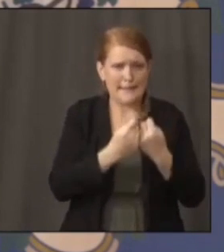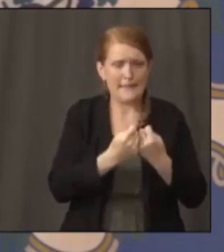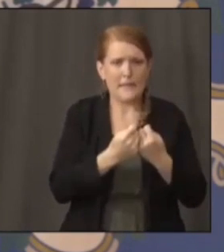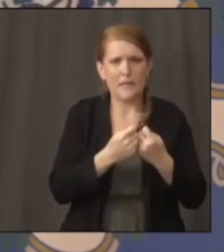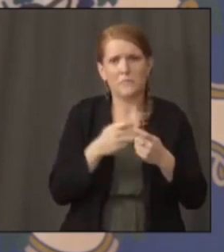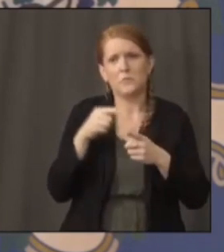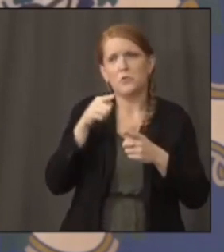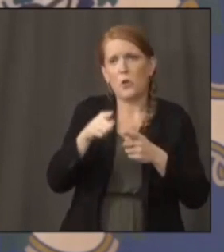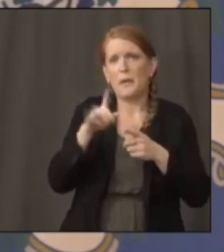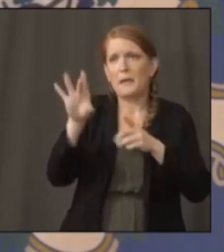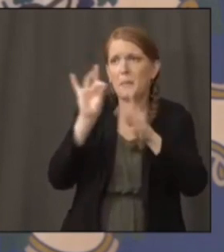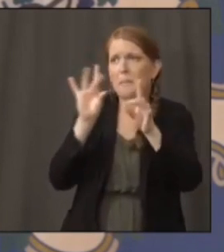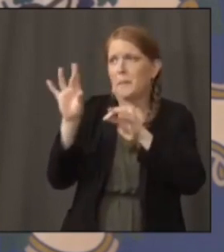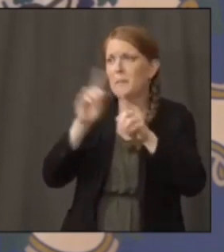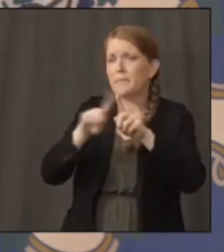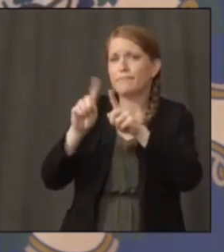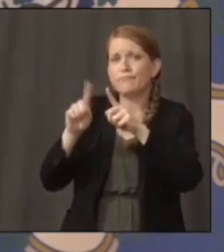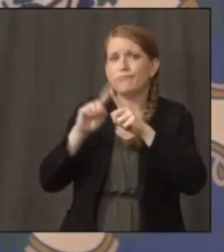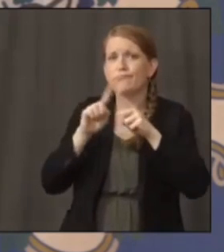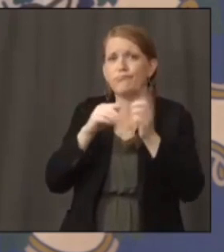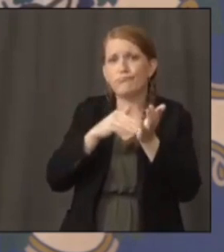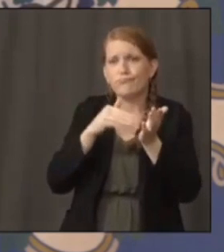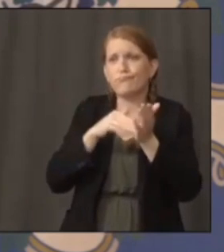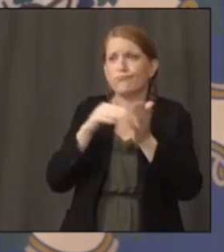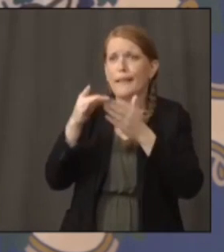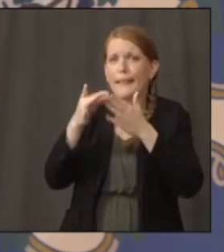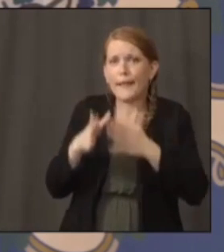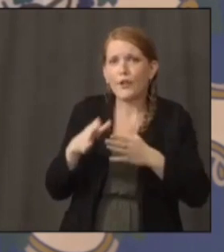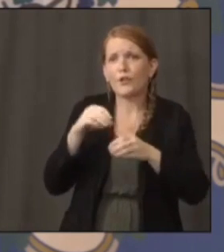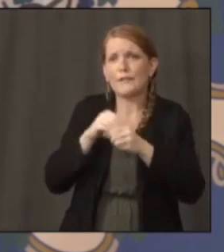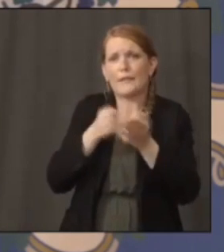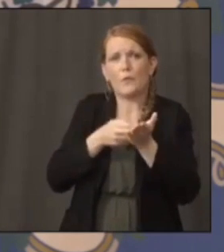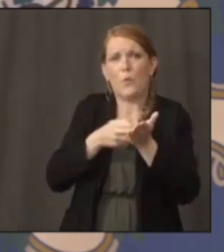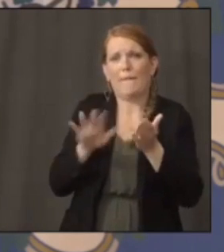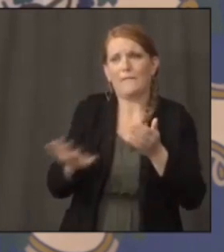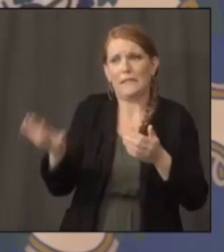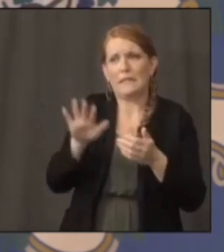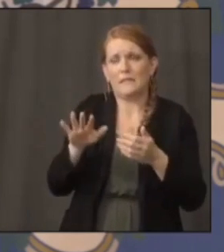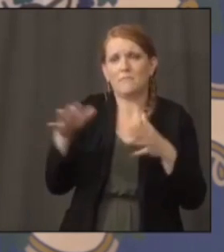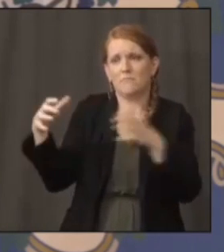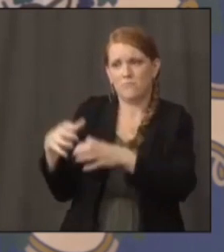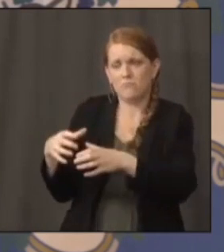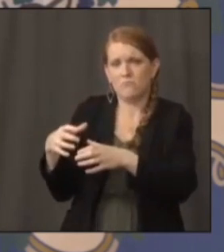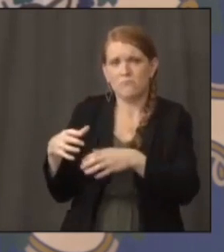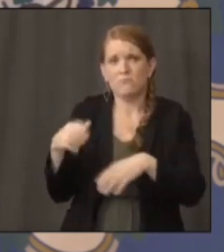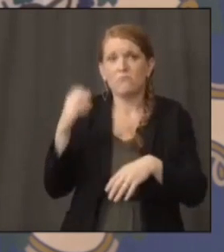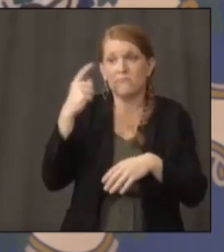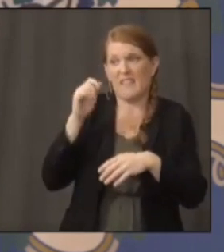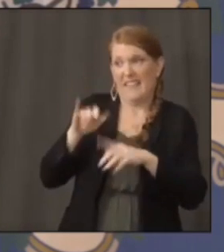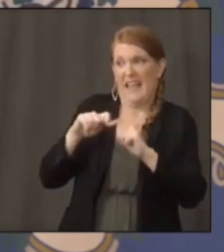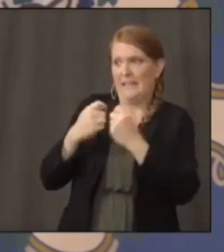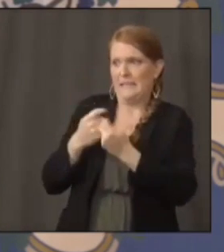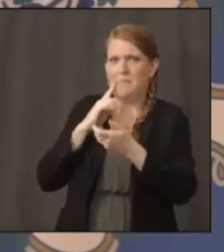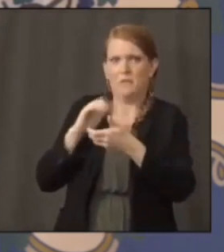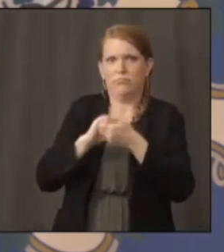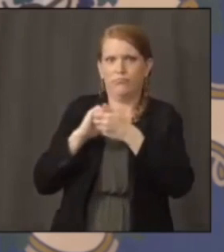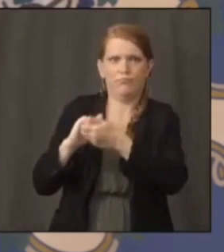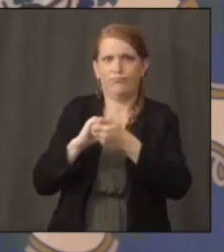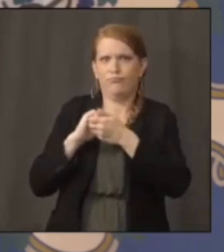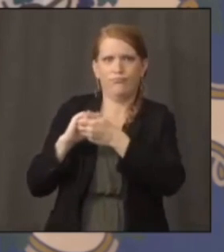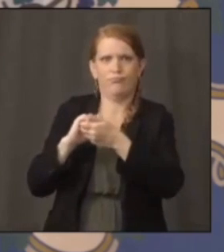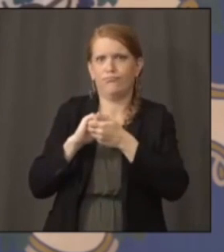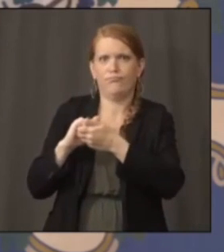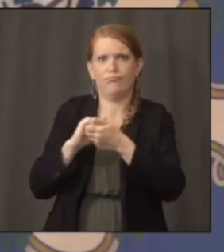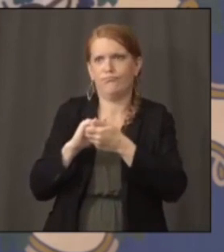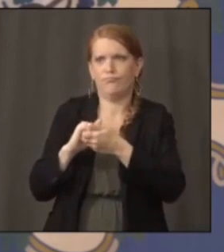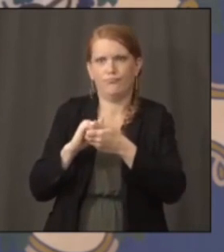New Haven area. And I asked for this meeting. I think it was a team that worked together very collaboratively, by the way, right during the